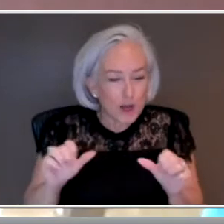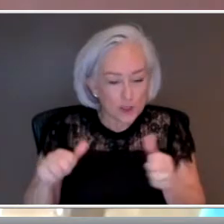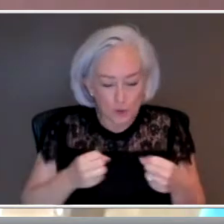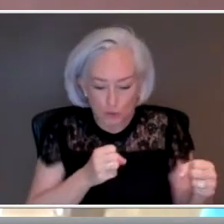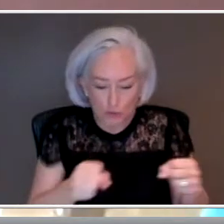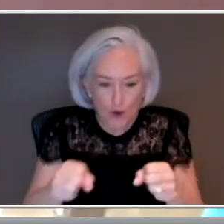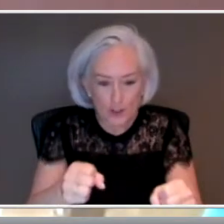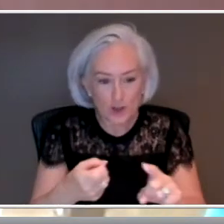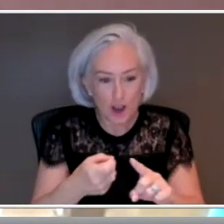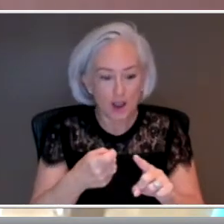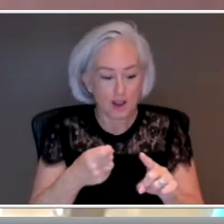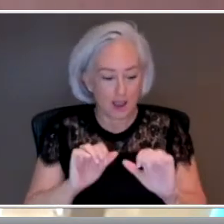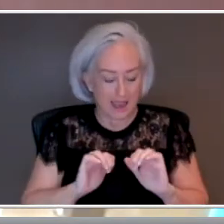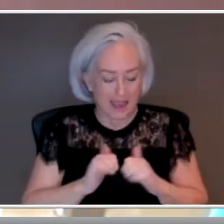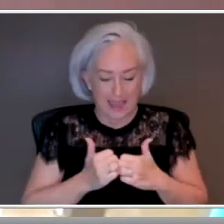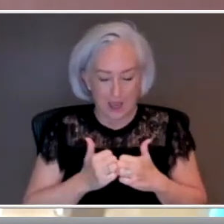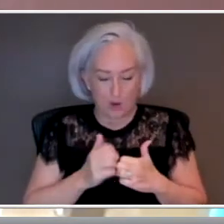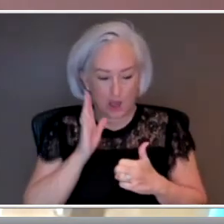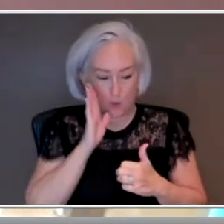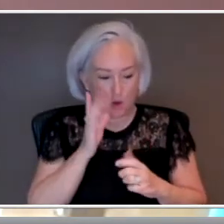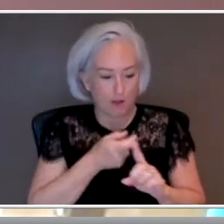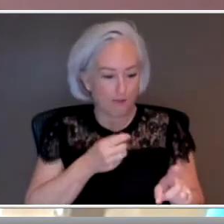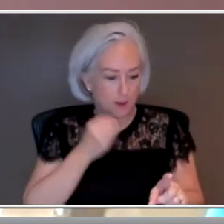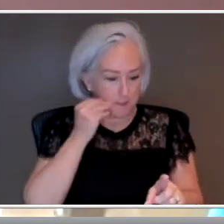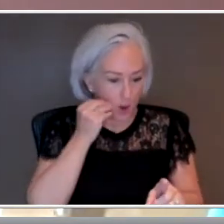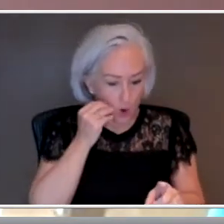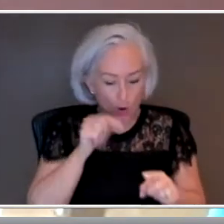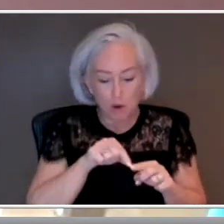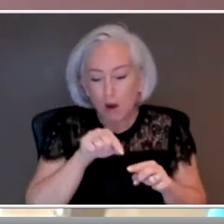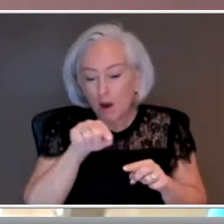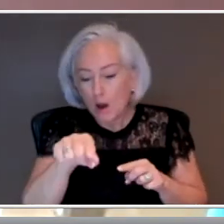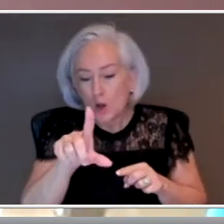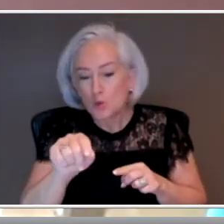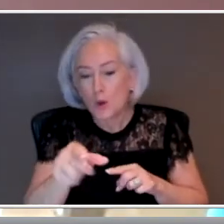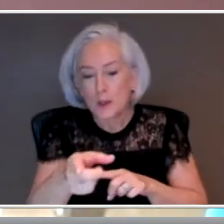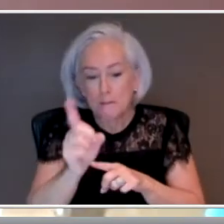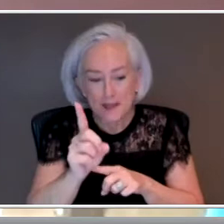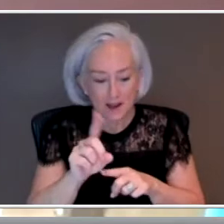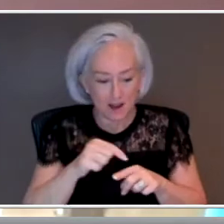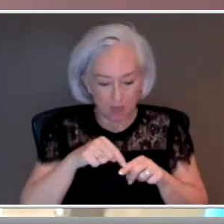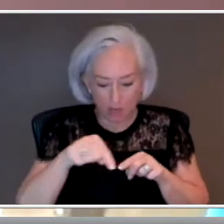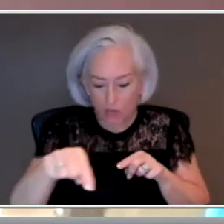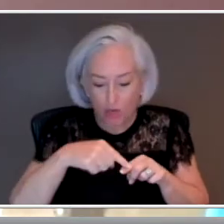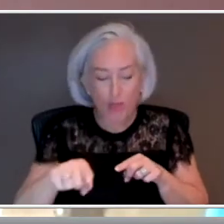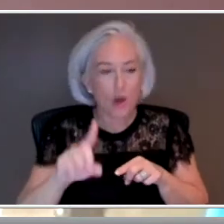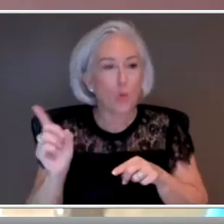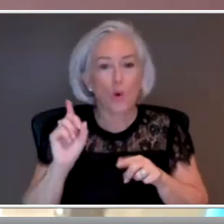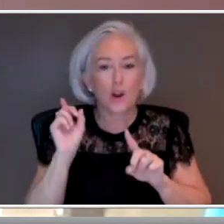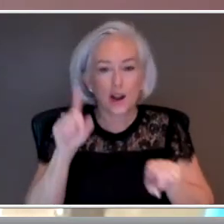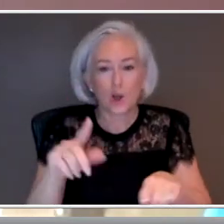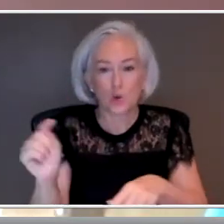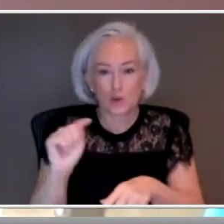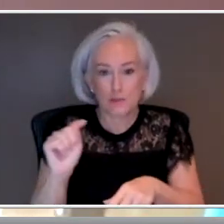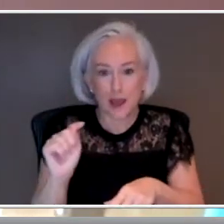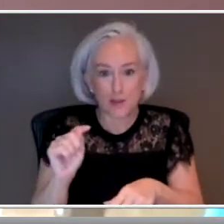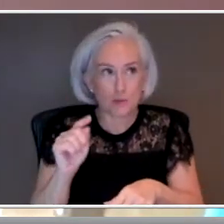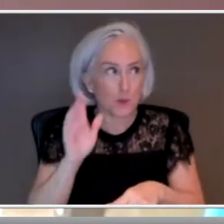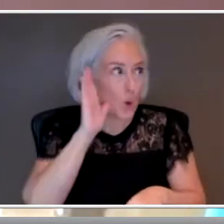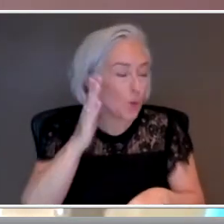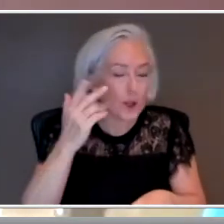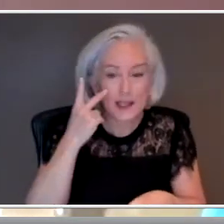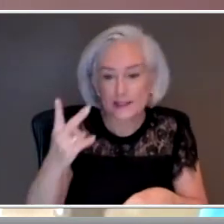from home to maybe someplace 20 to 30 minutes away and strategizing where can I go to the bathroom at a McDonald's or